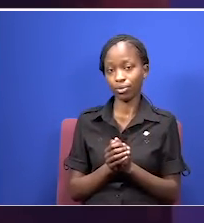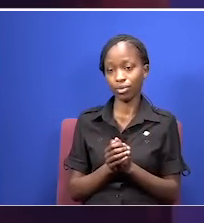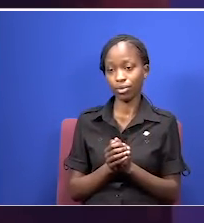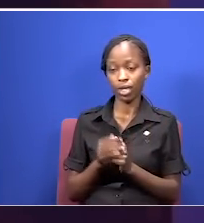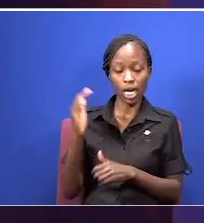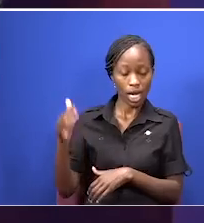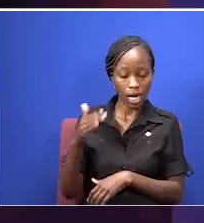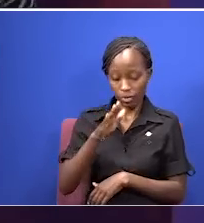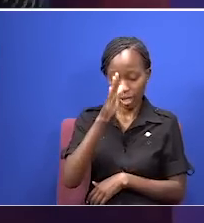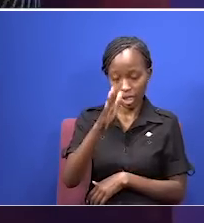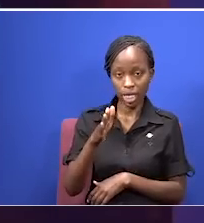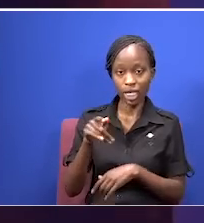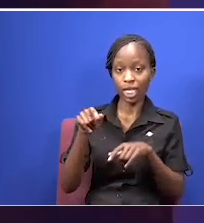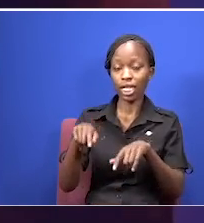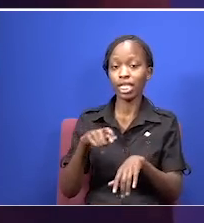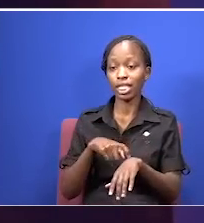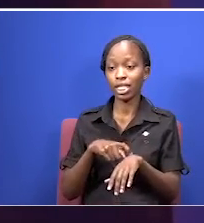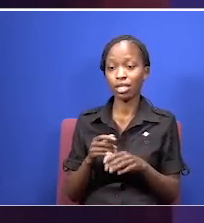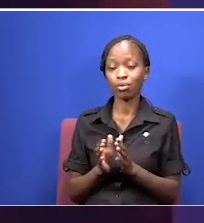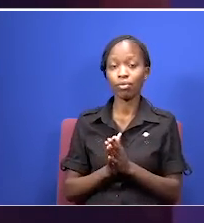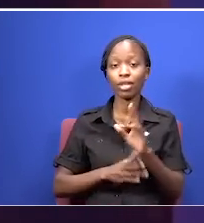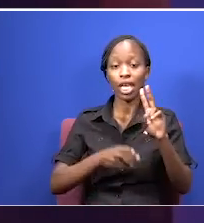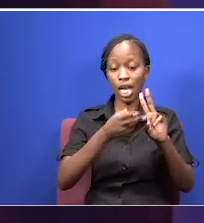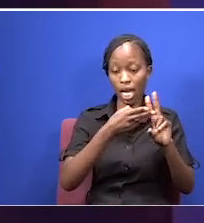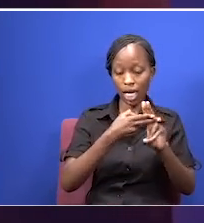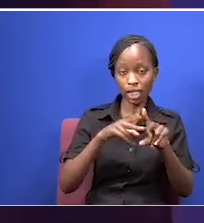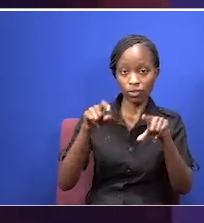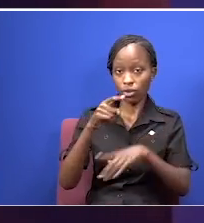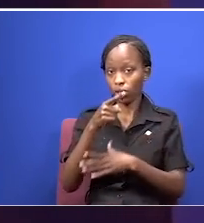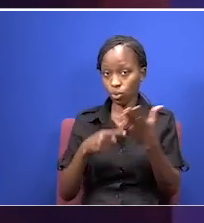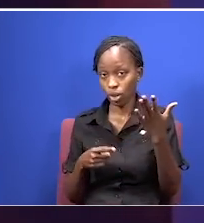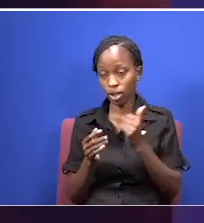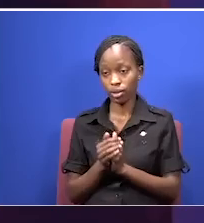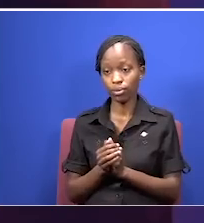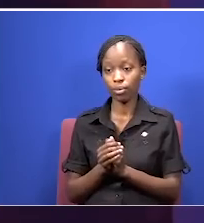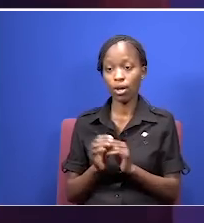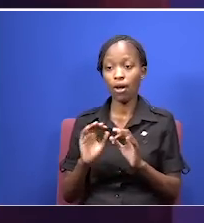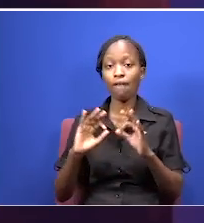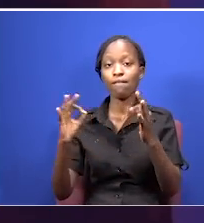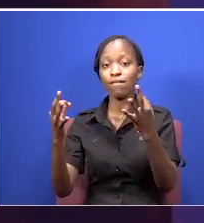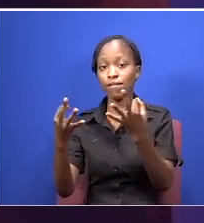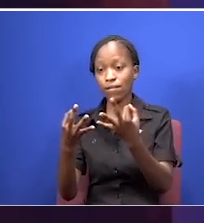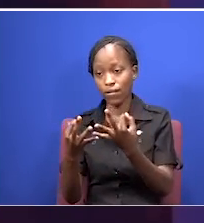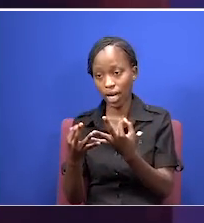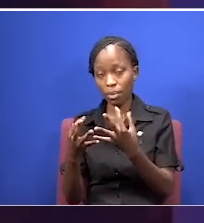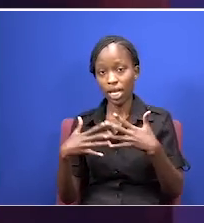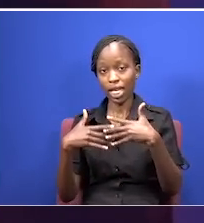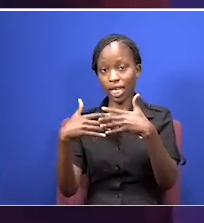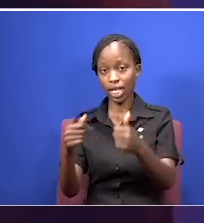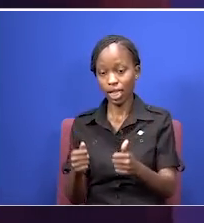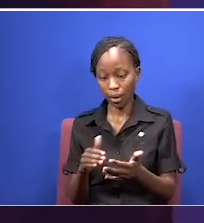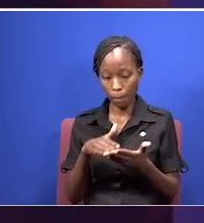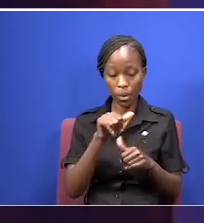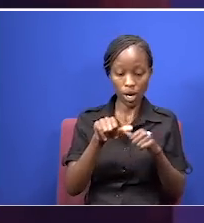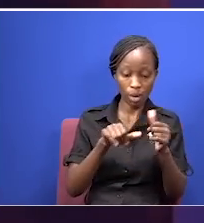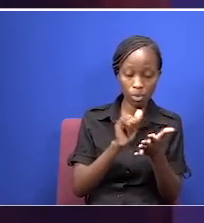every sunday at this time our hashtag for today is family healing more